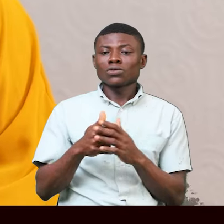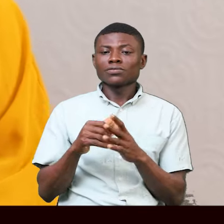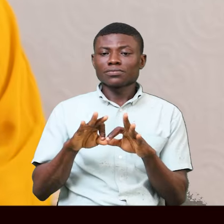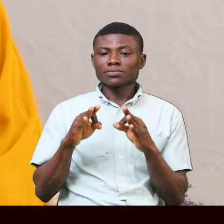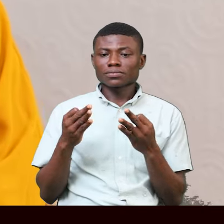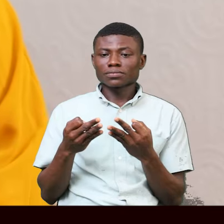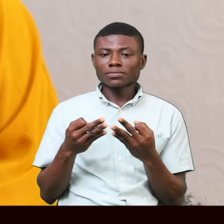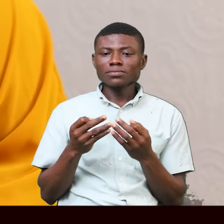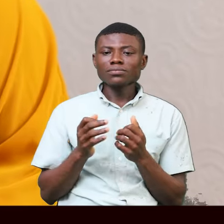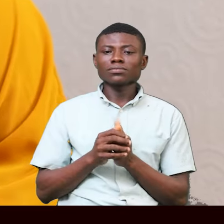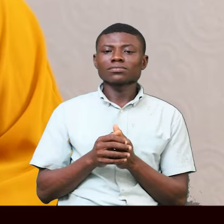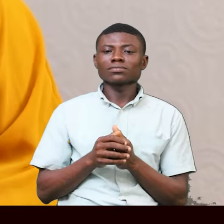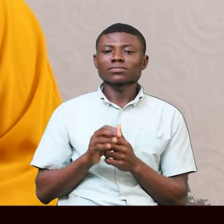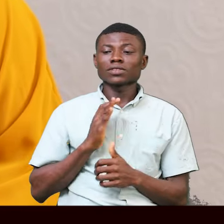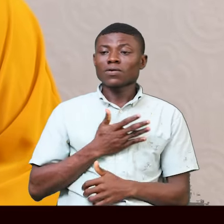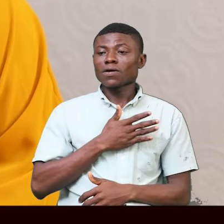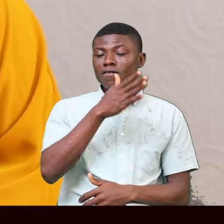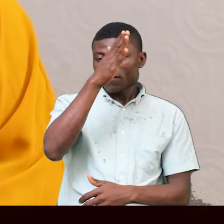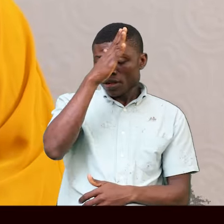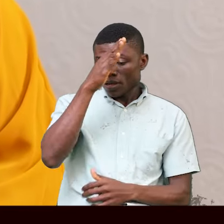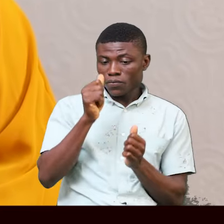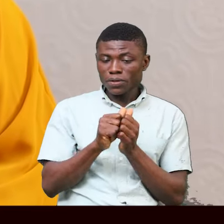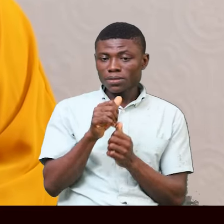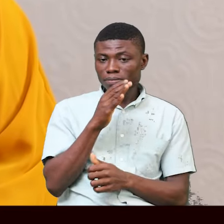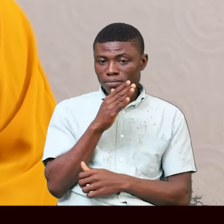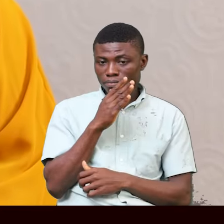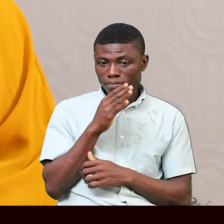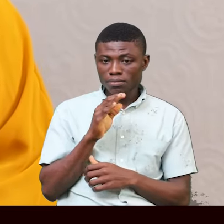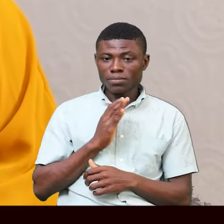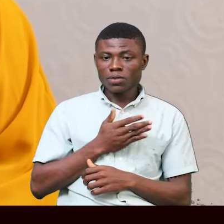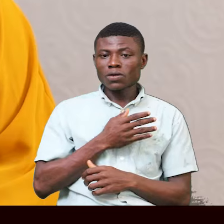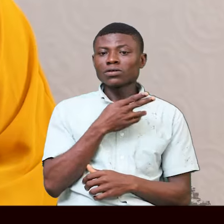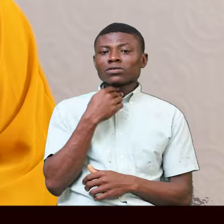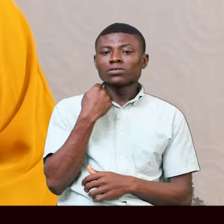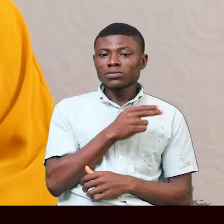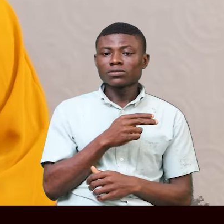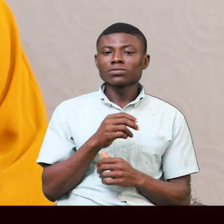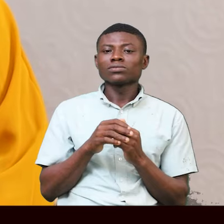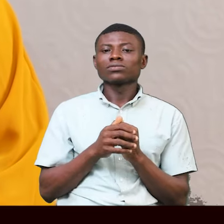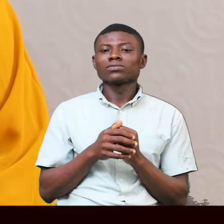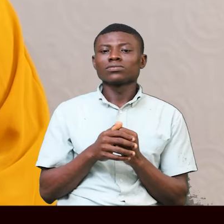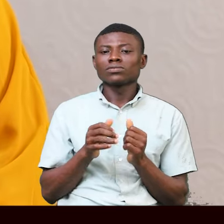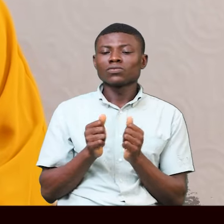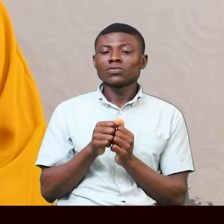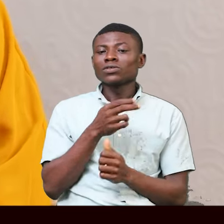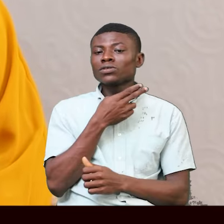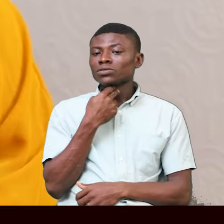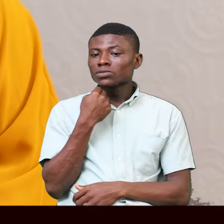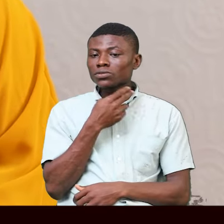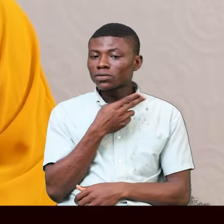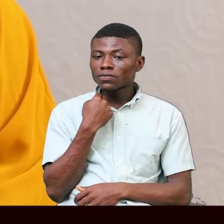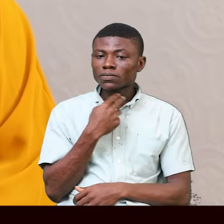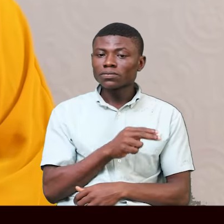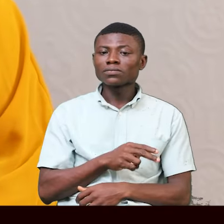four. Ya papa ne mame apostle ene